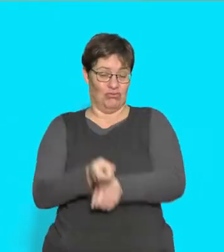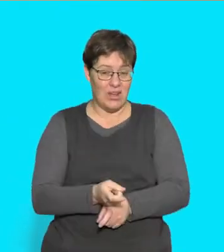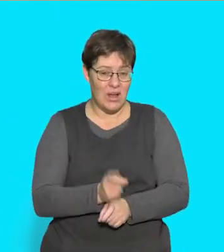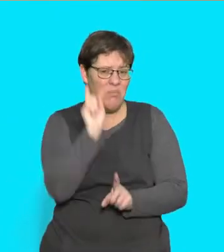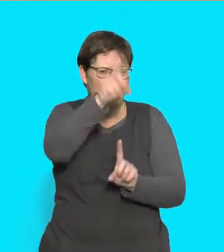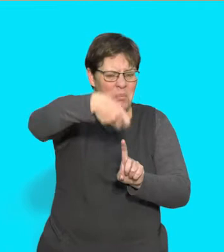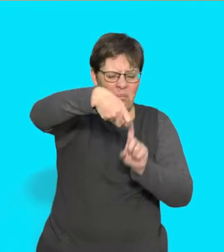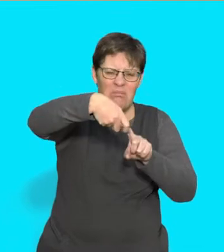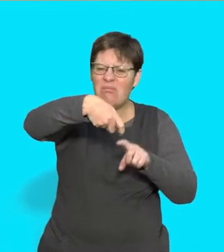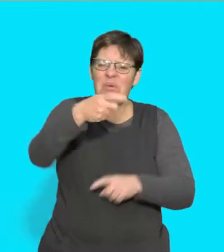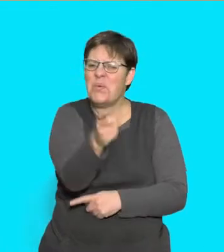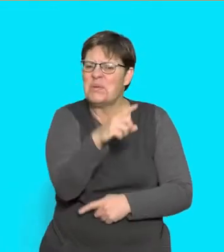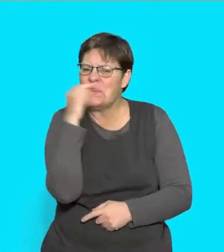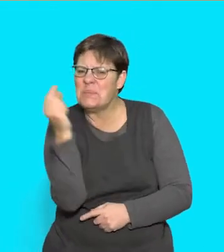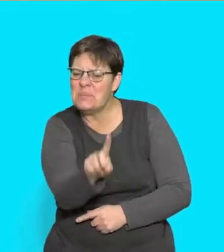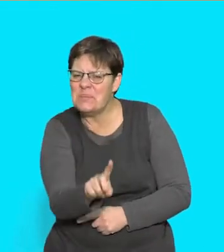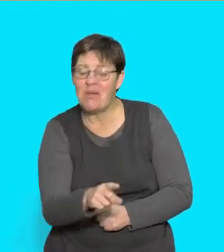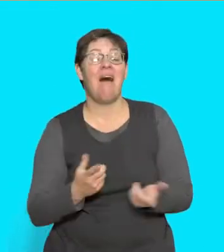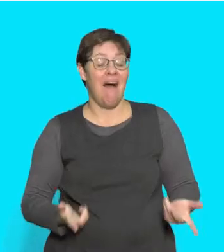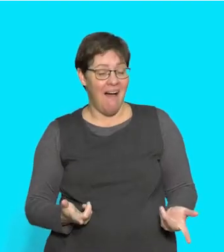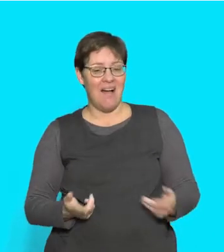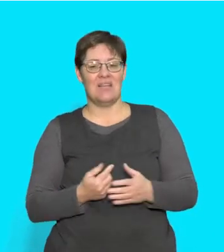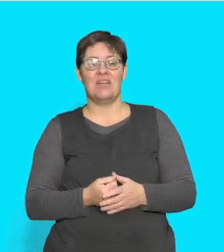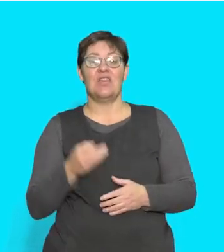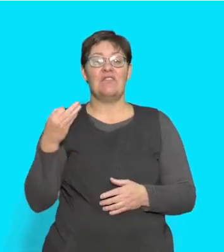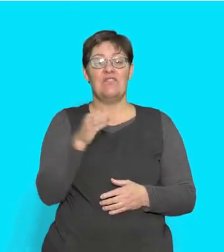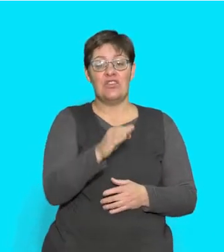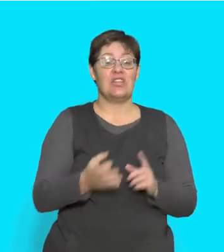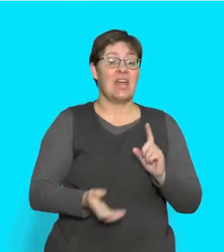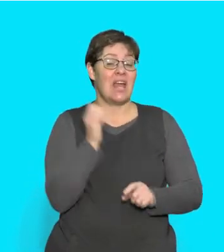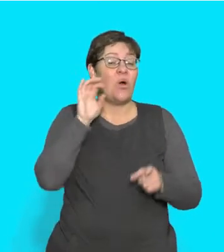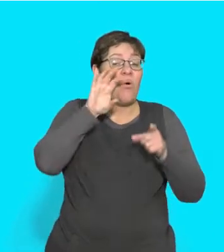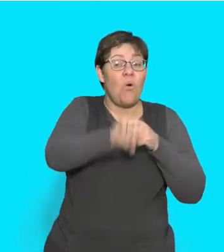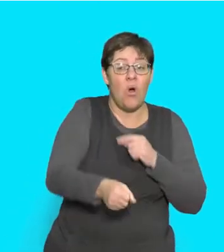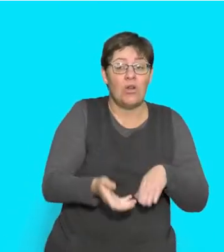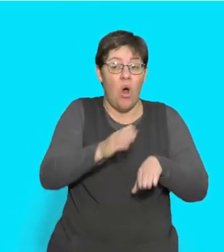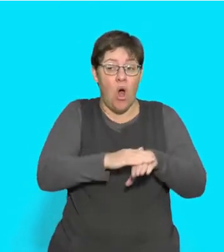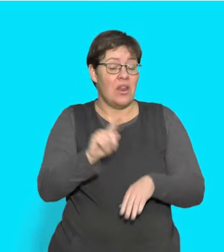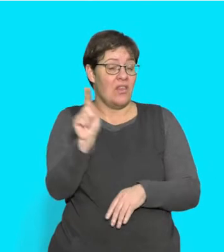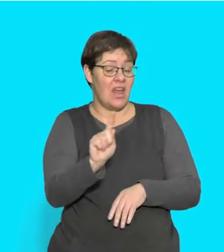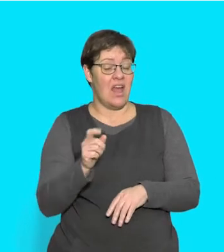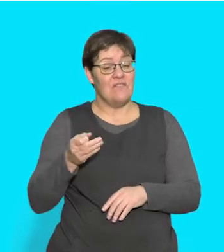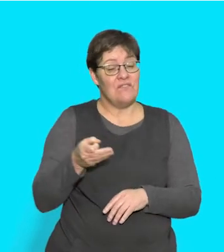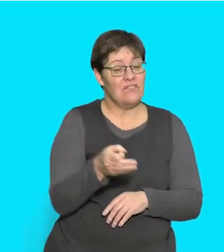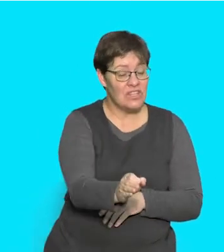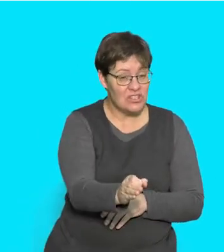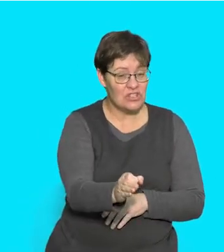on? Let's say it together. The fish gets caught on the fish hook.